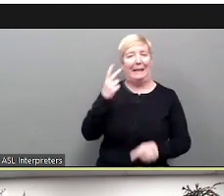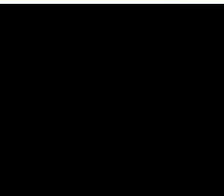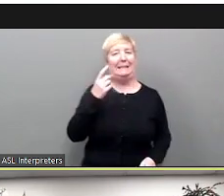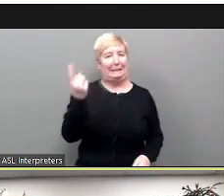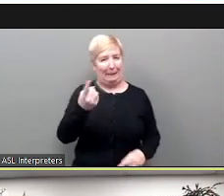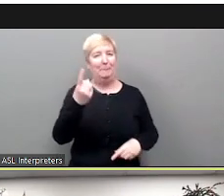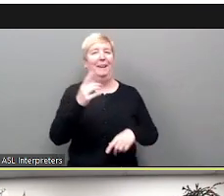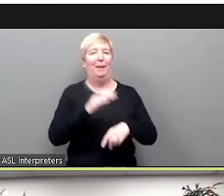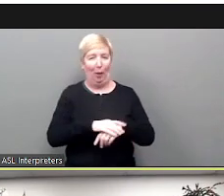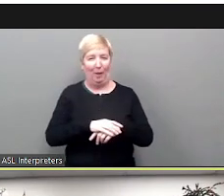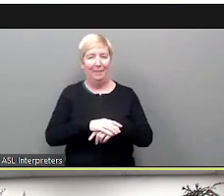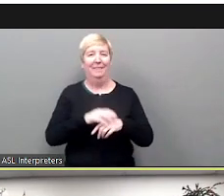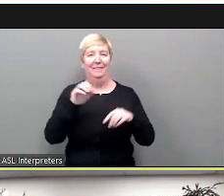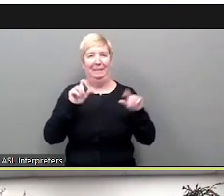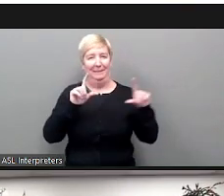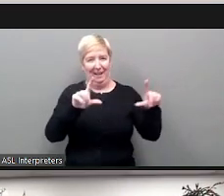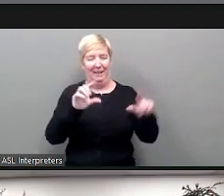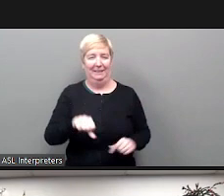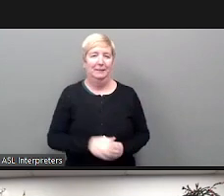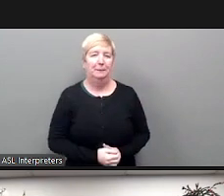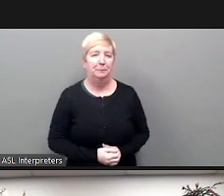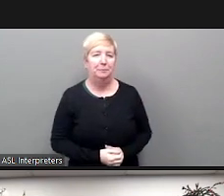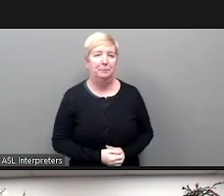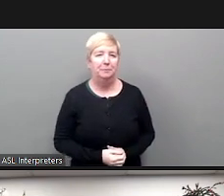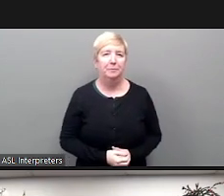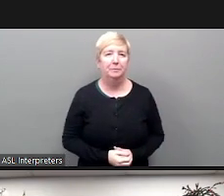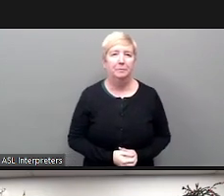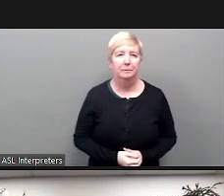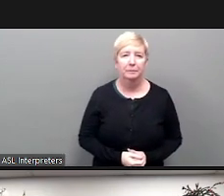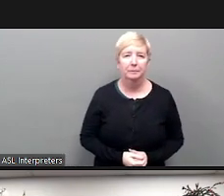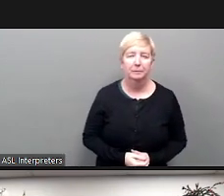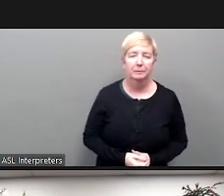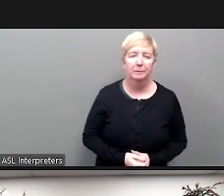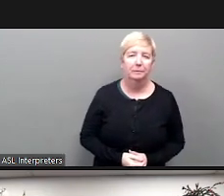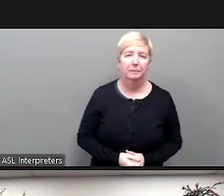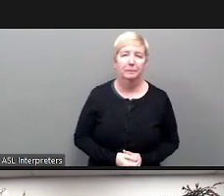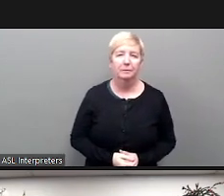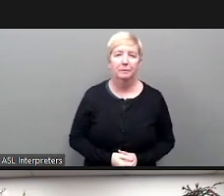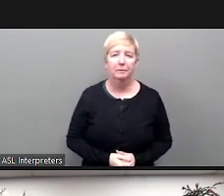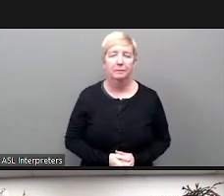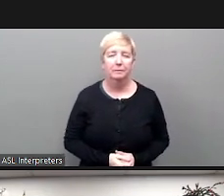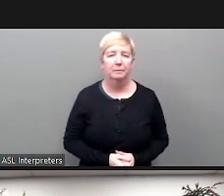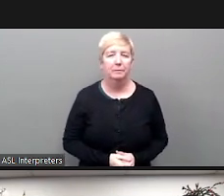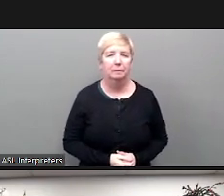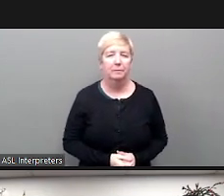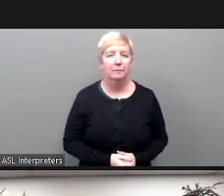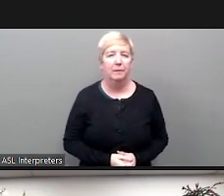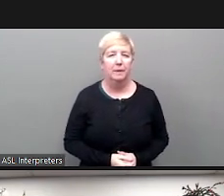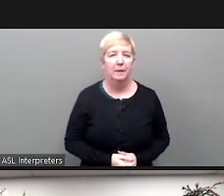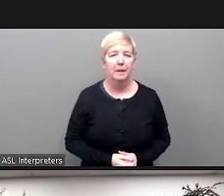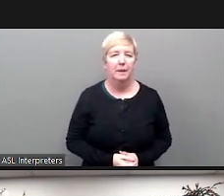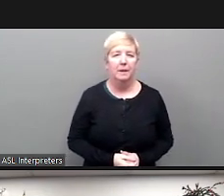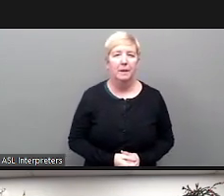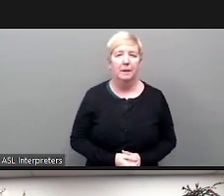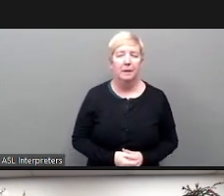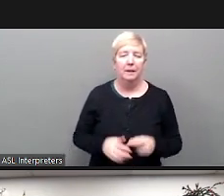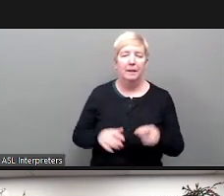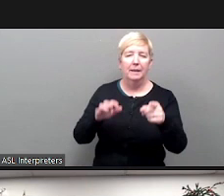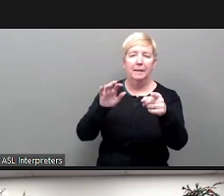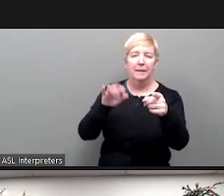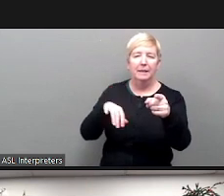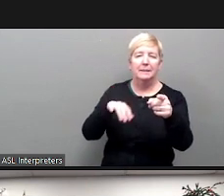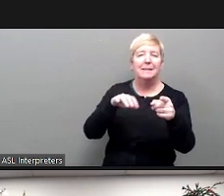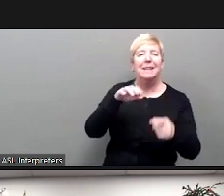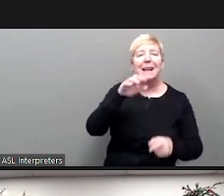slide. Okay, can you guys see that? It's a little bit better. So this goes the age groups and